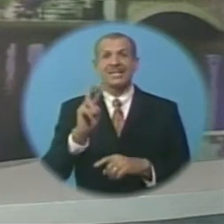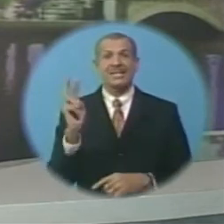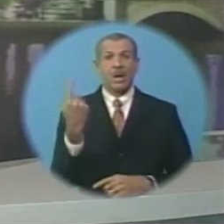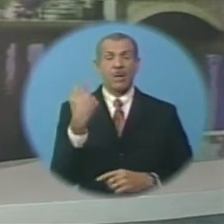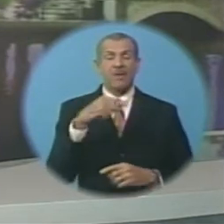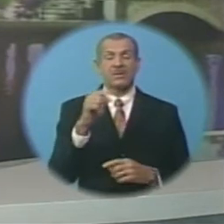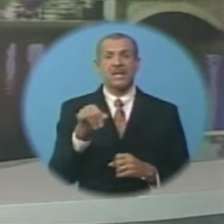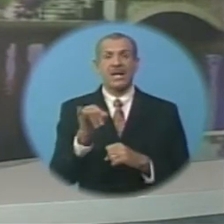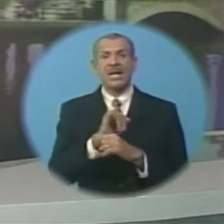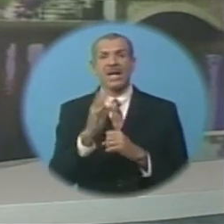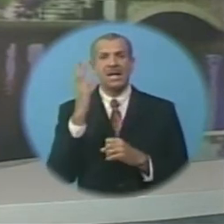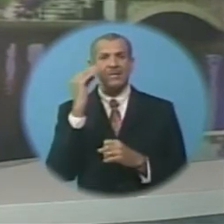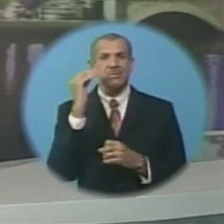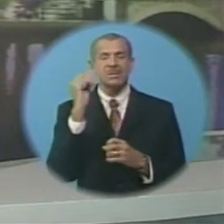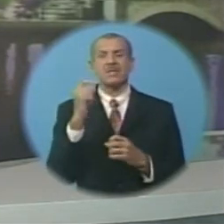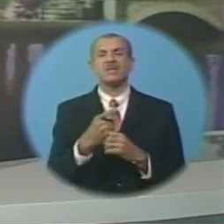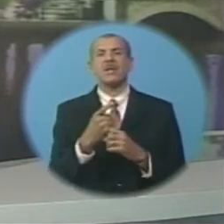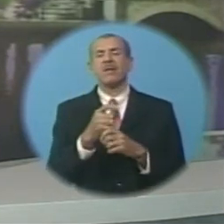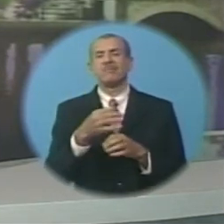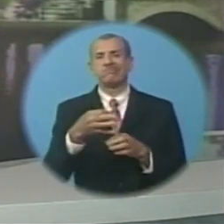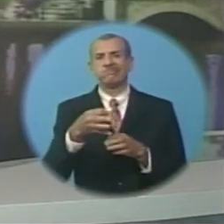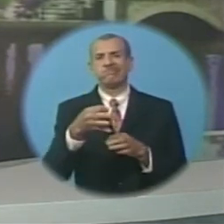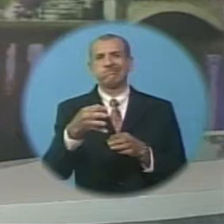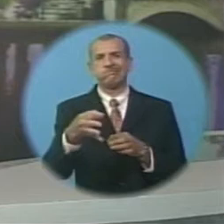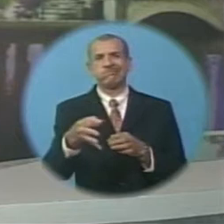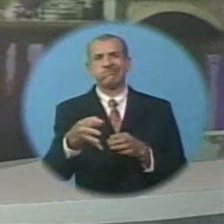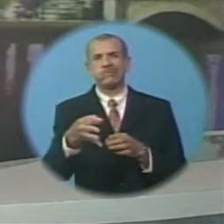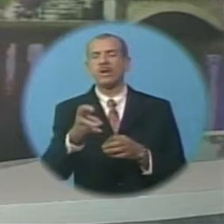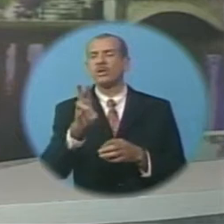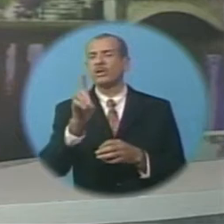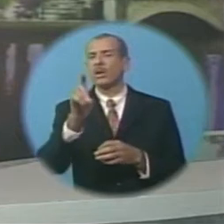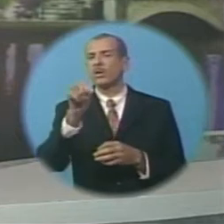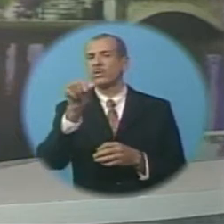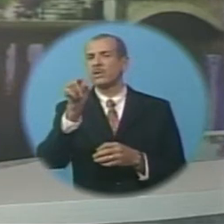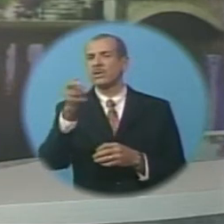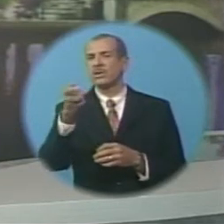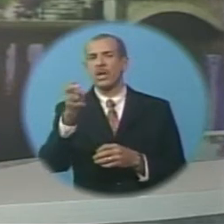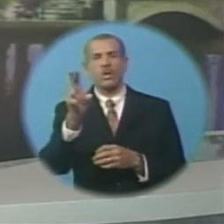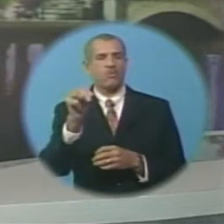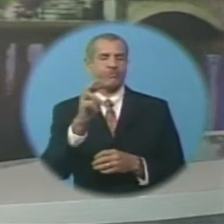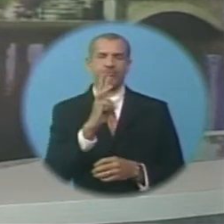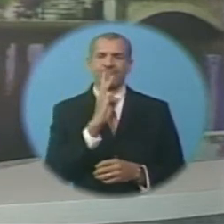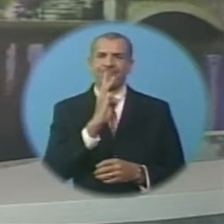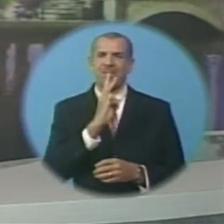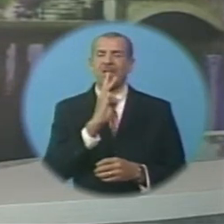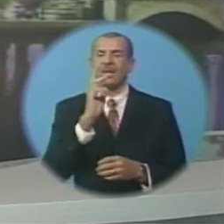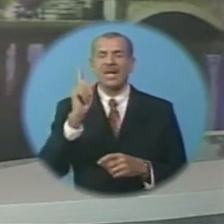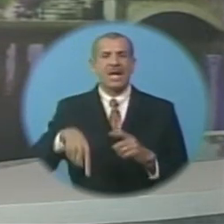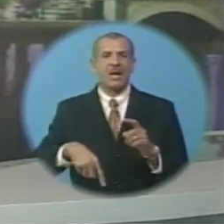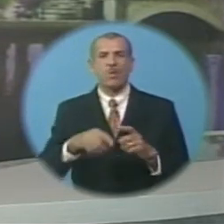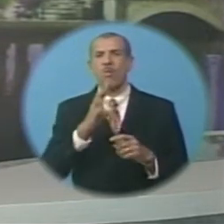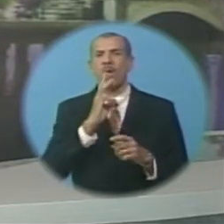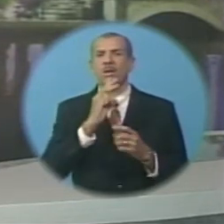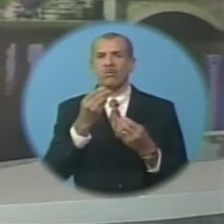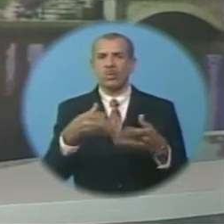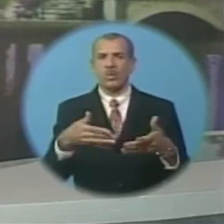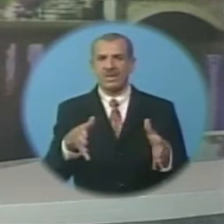the island continues to grapple with prolonged drought conditions. Ms. Haig says we cannot afford to waste water at this